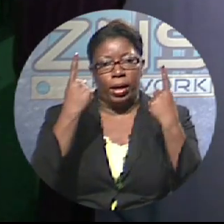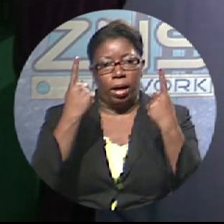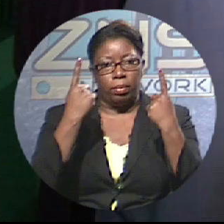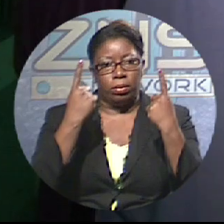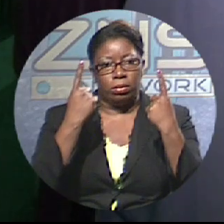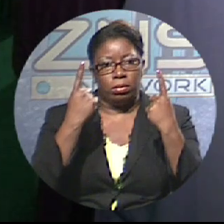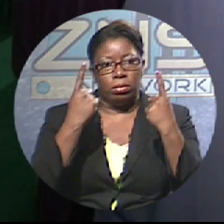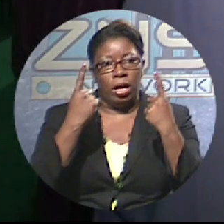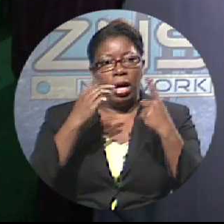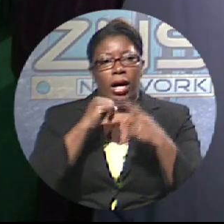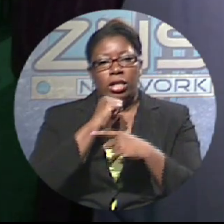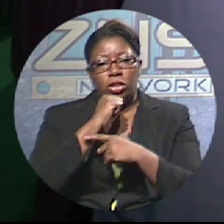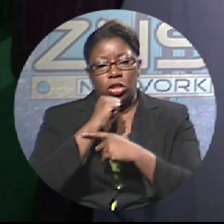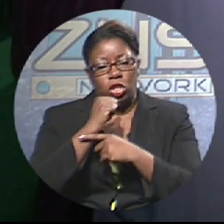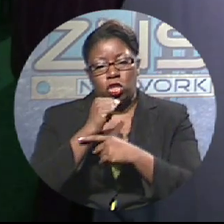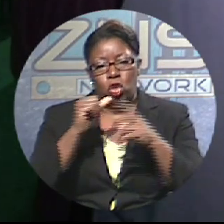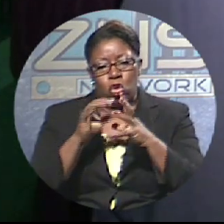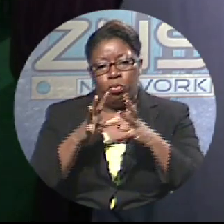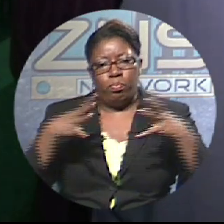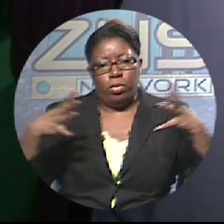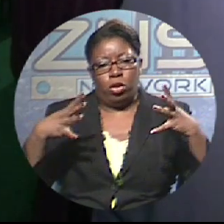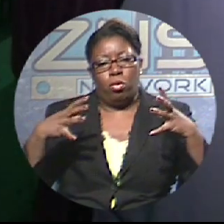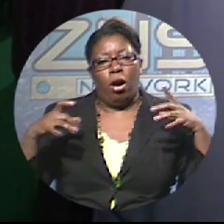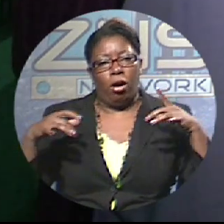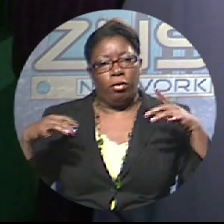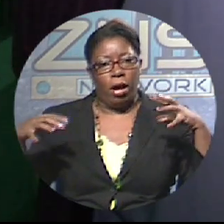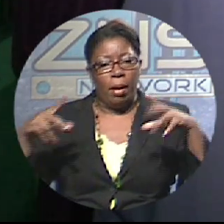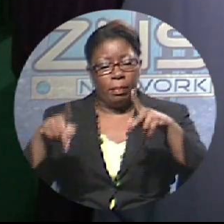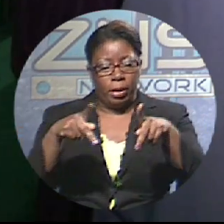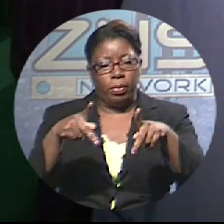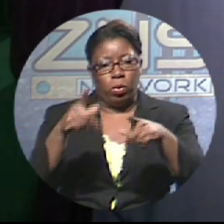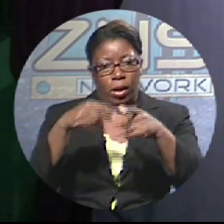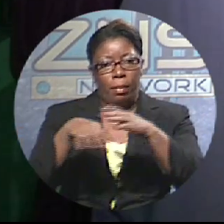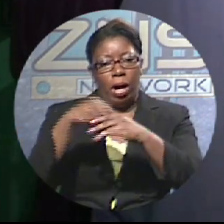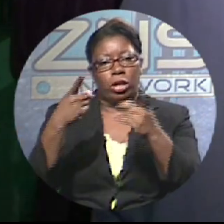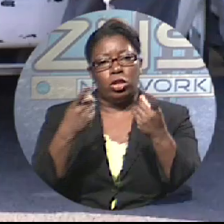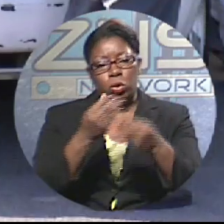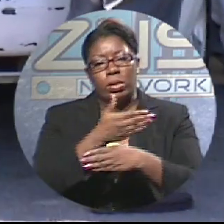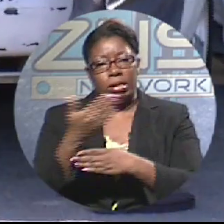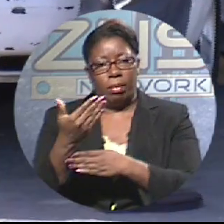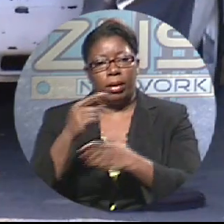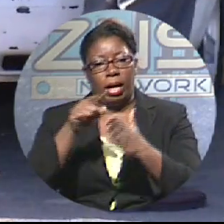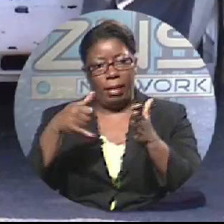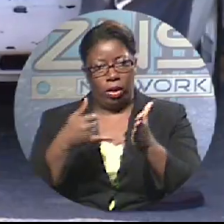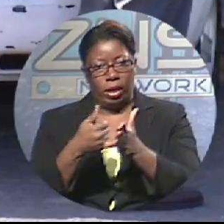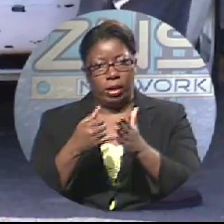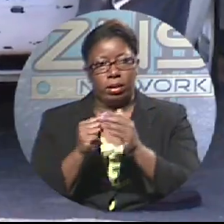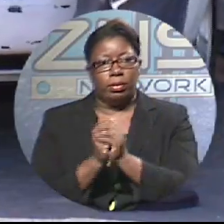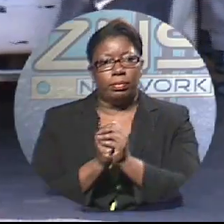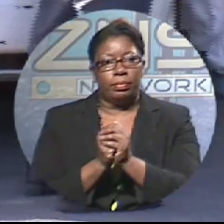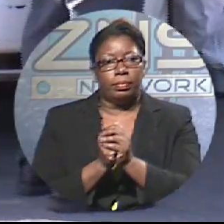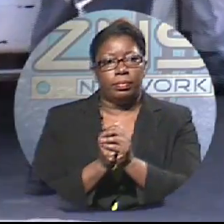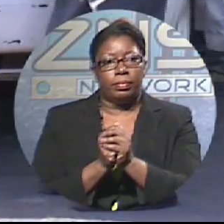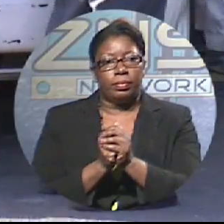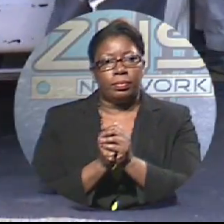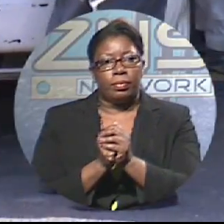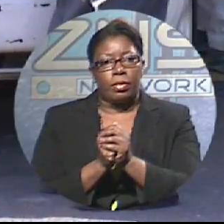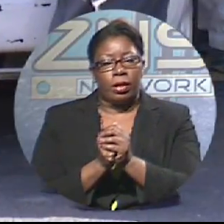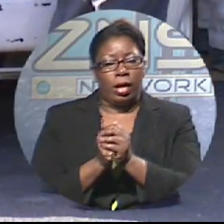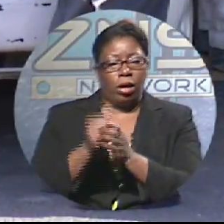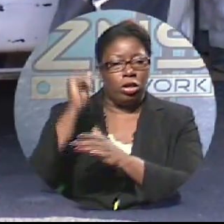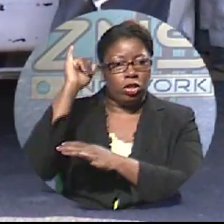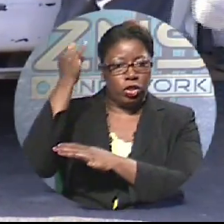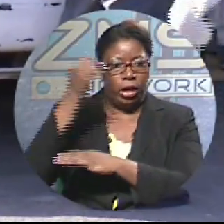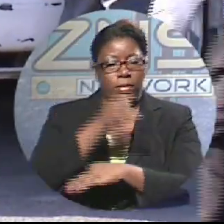And that this groundswell of people would come up and say, you know what, we've had enough. And do something about it. Anglican Archdeacon James